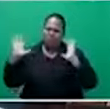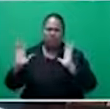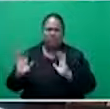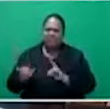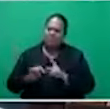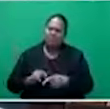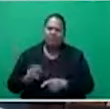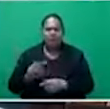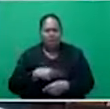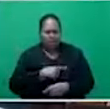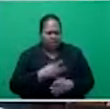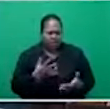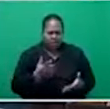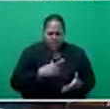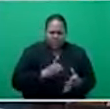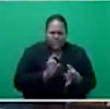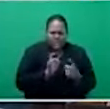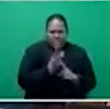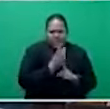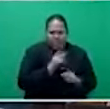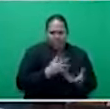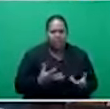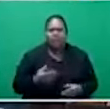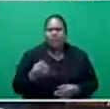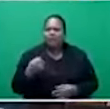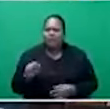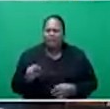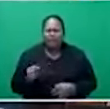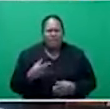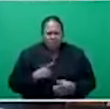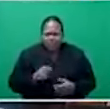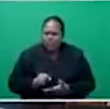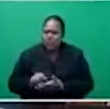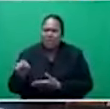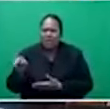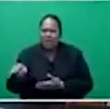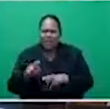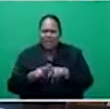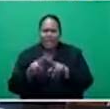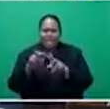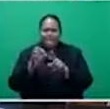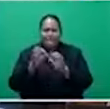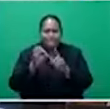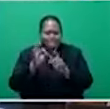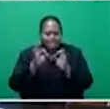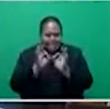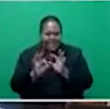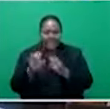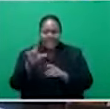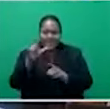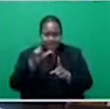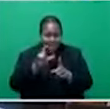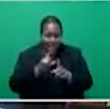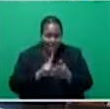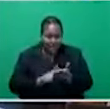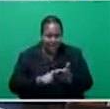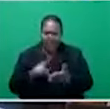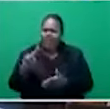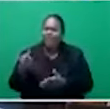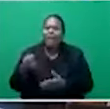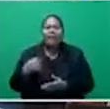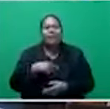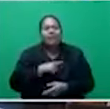have highlighted that several times since the sale of FPCL, sir, that the asset base is still